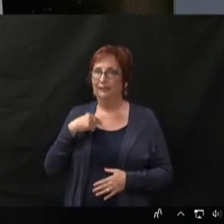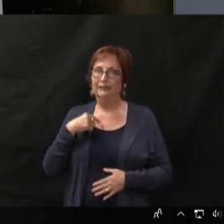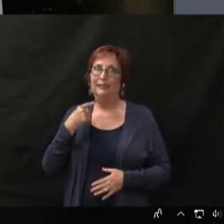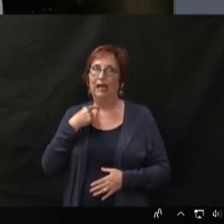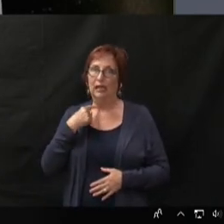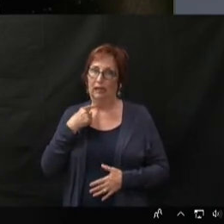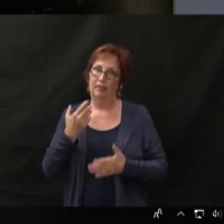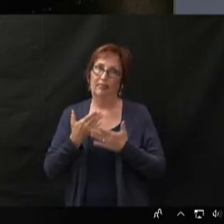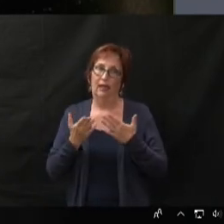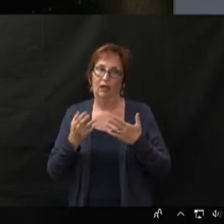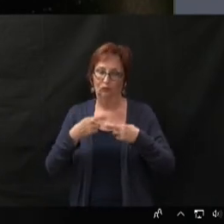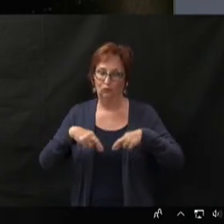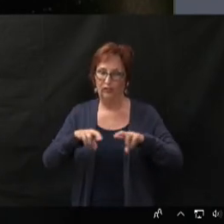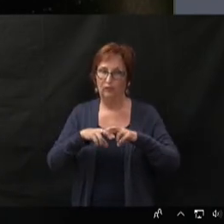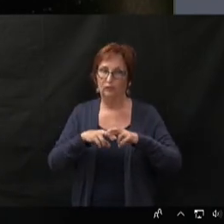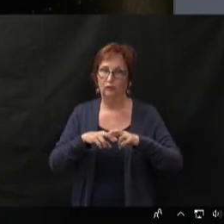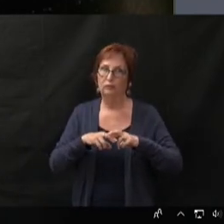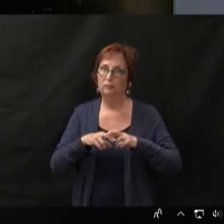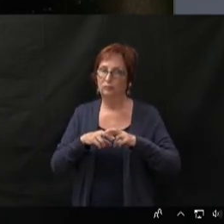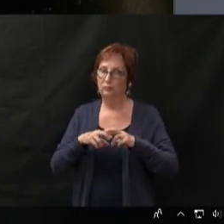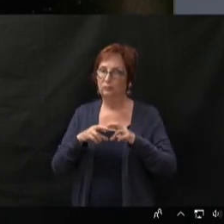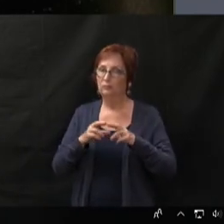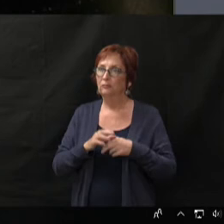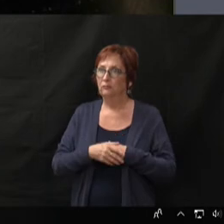thing. And here we have the I making it.